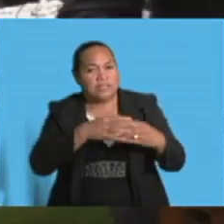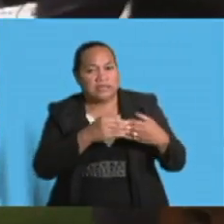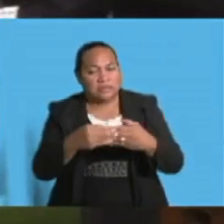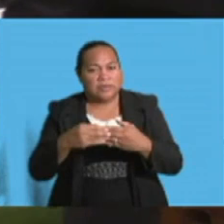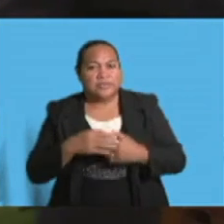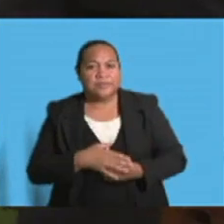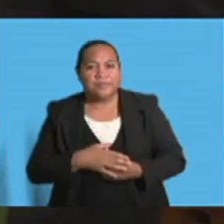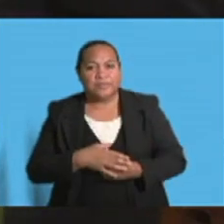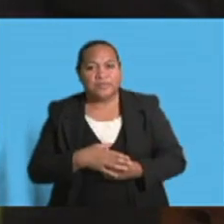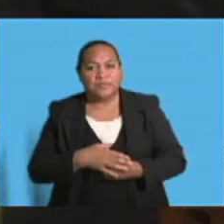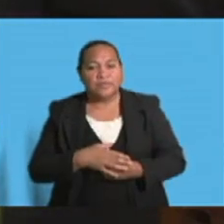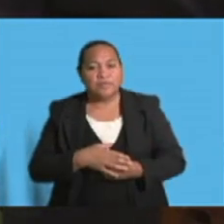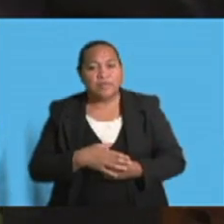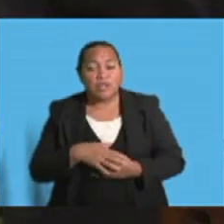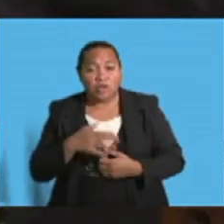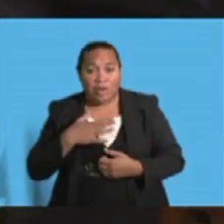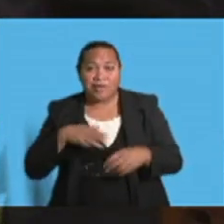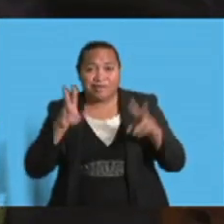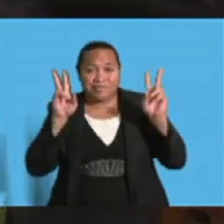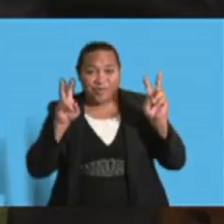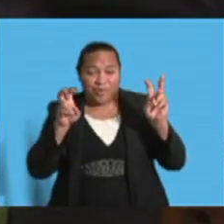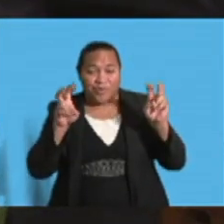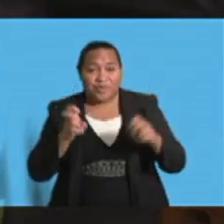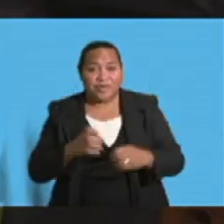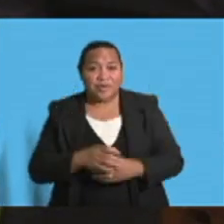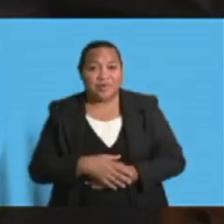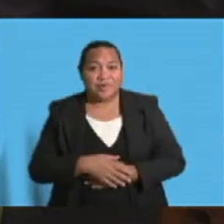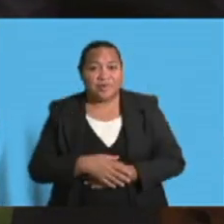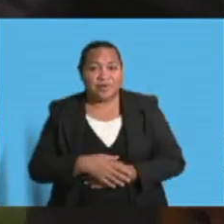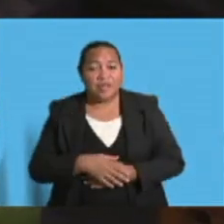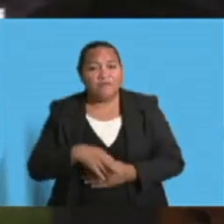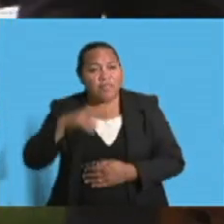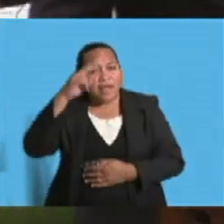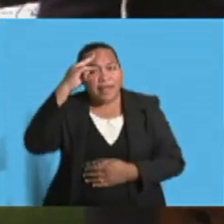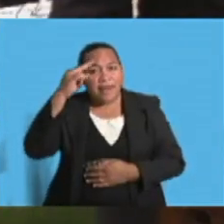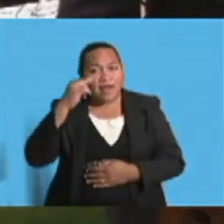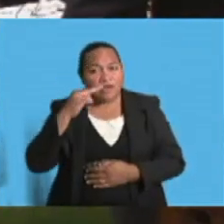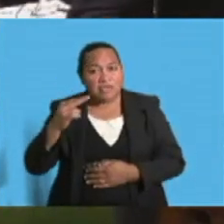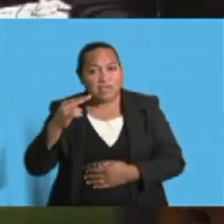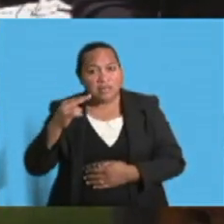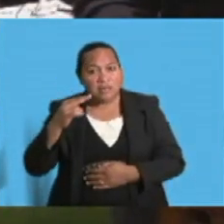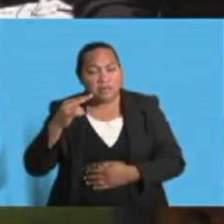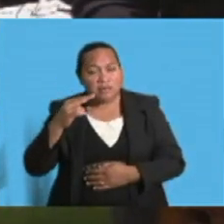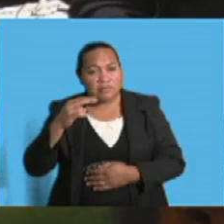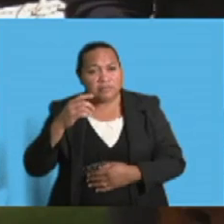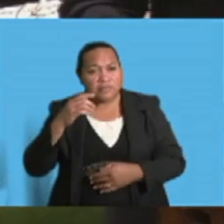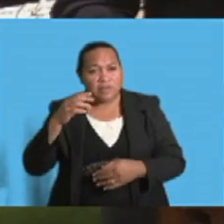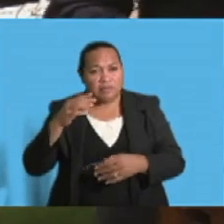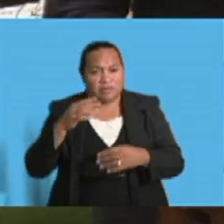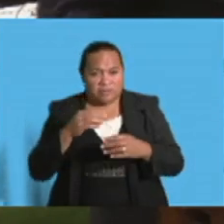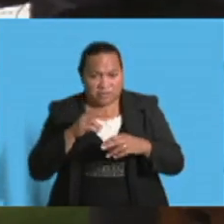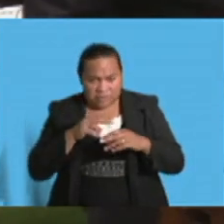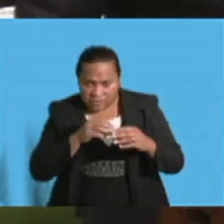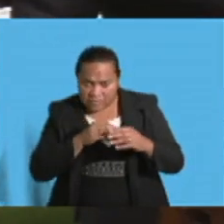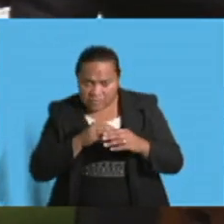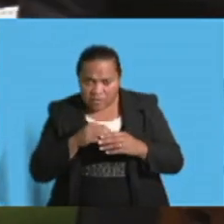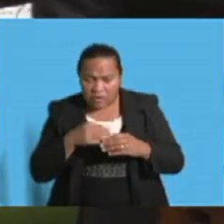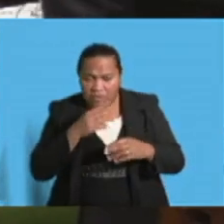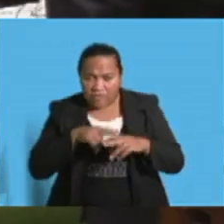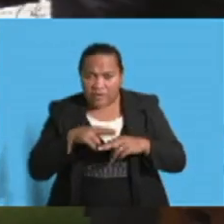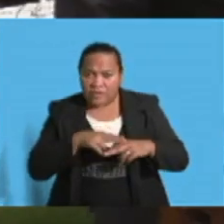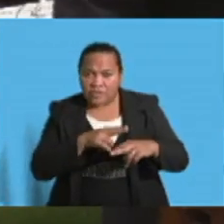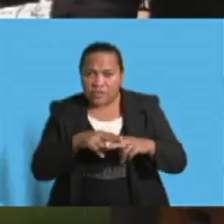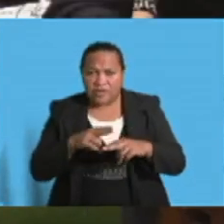He continues, Madam Speaker, and I quote to say, and I quote, for the nationals and residents of Fiji, the cost and burden